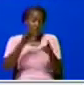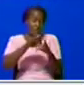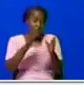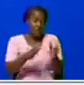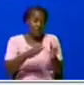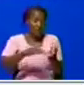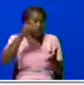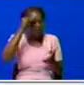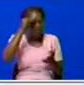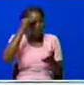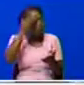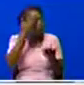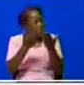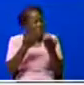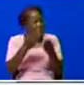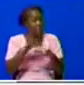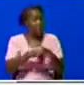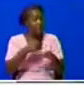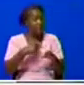education, certainly there wasn't time for that. I think